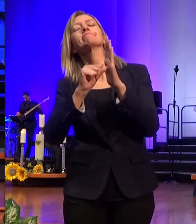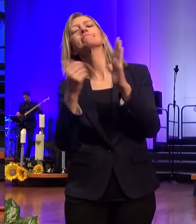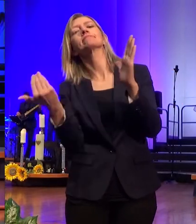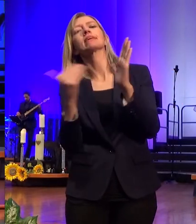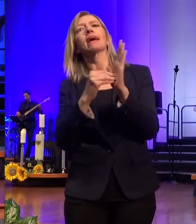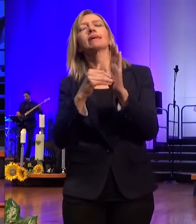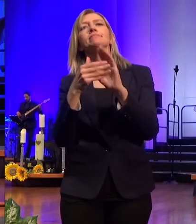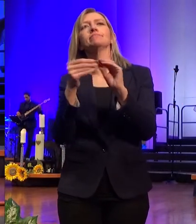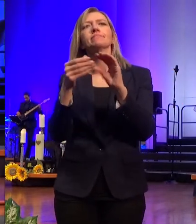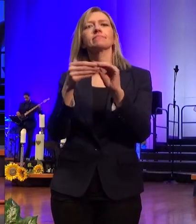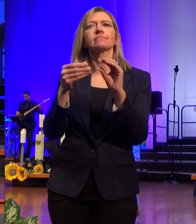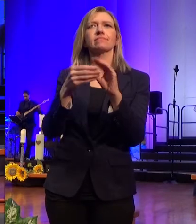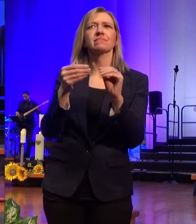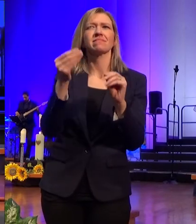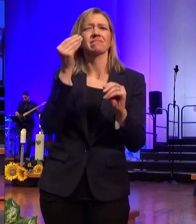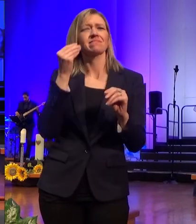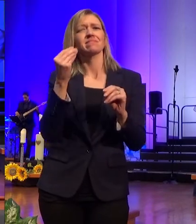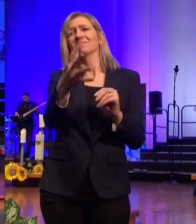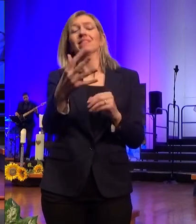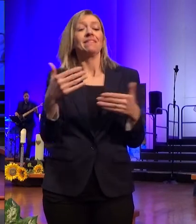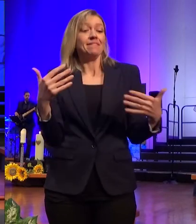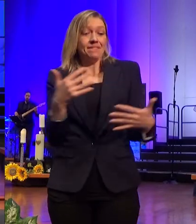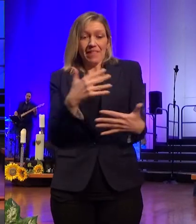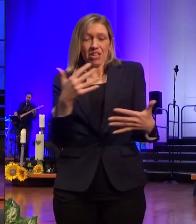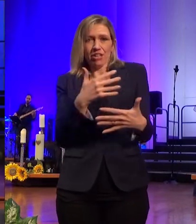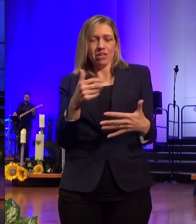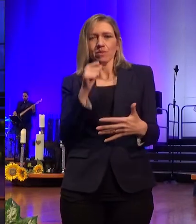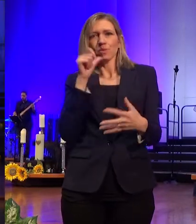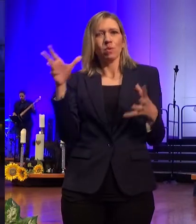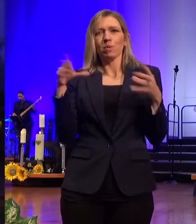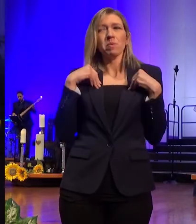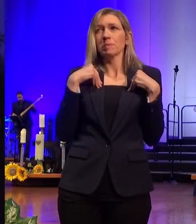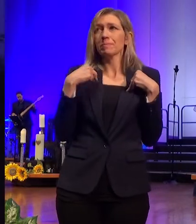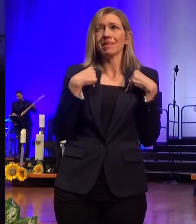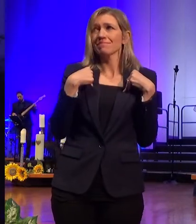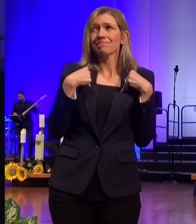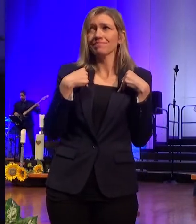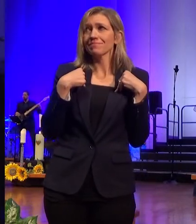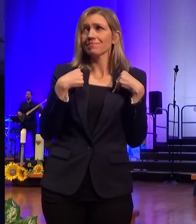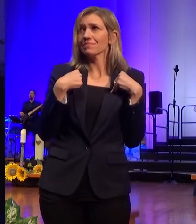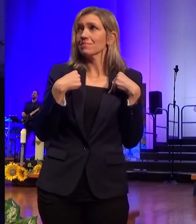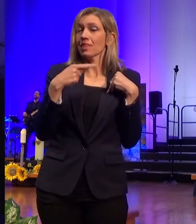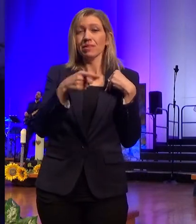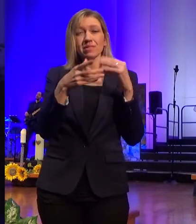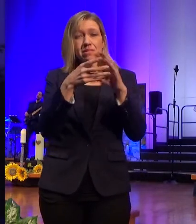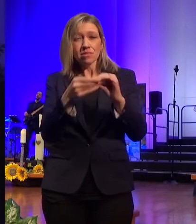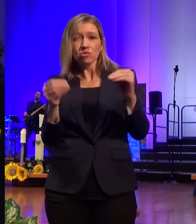here it is again. Whoa, fear you don't.